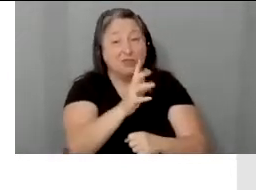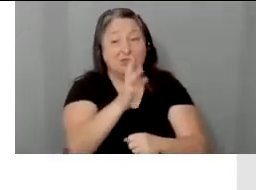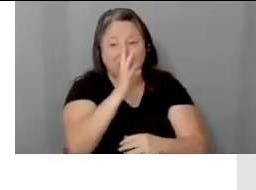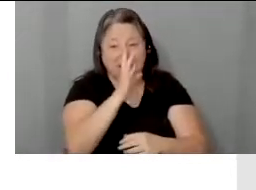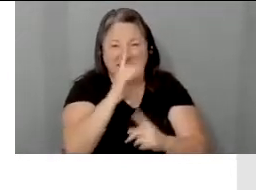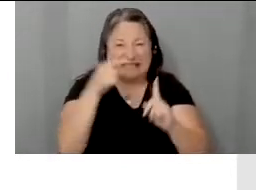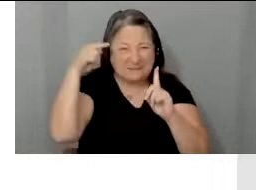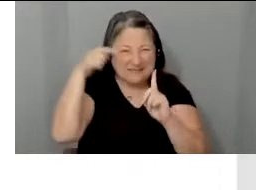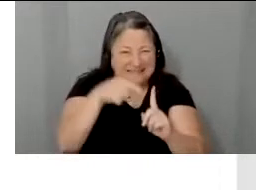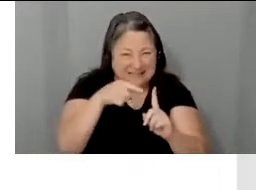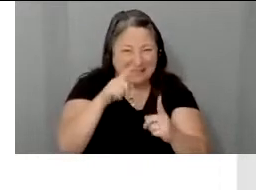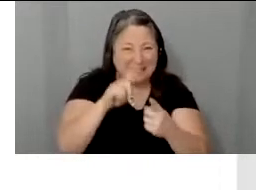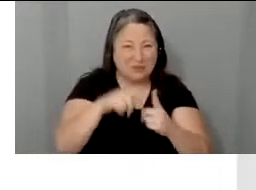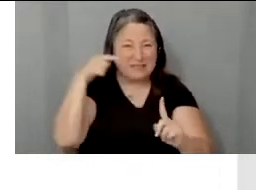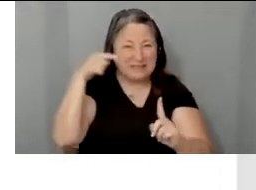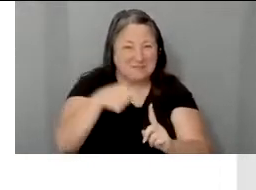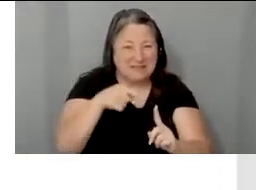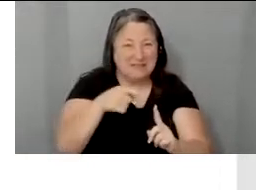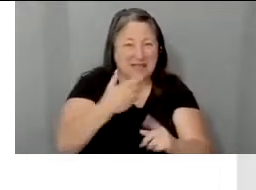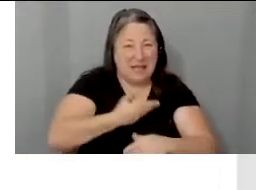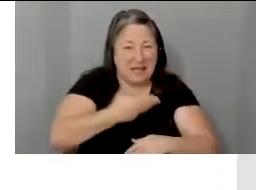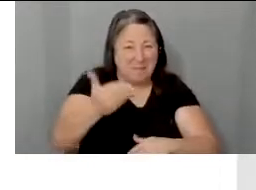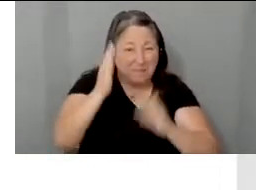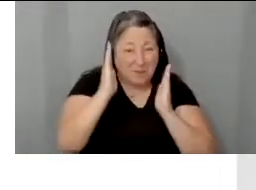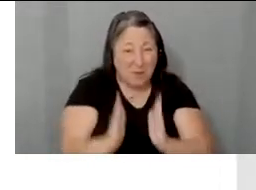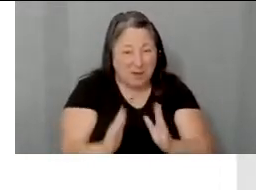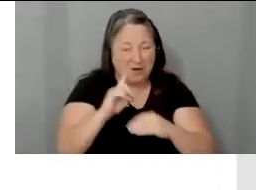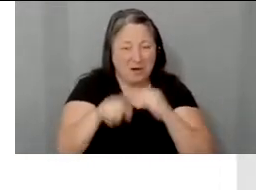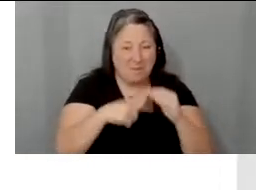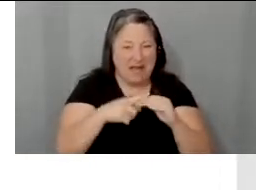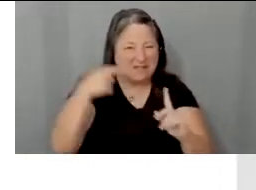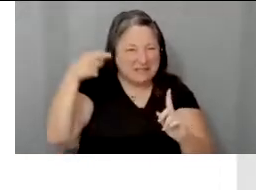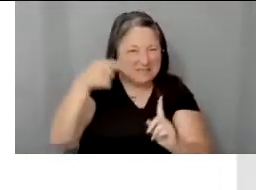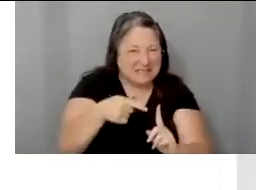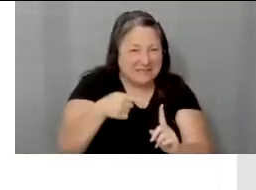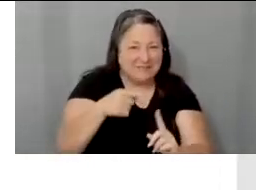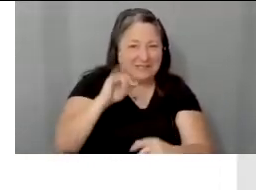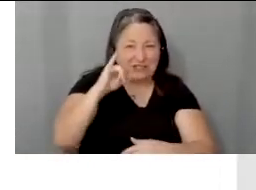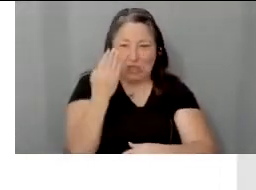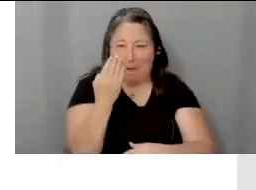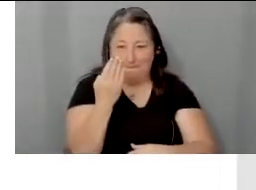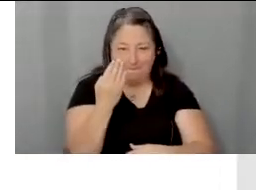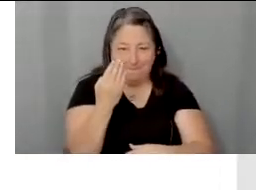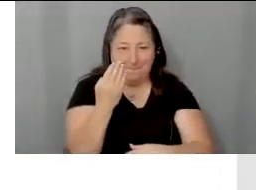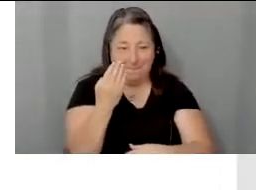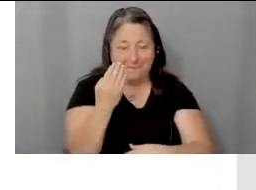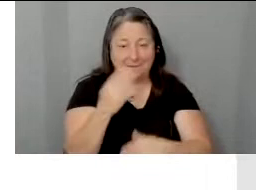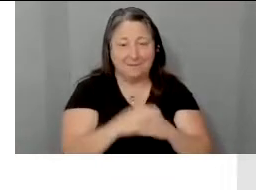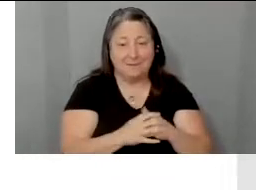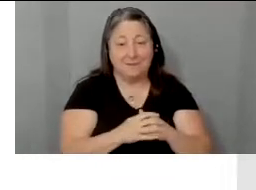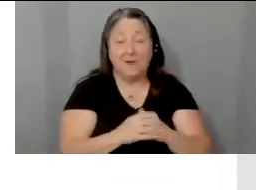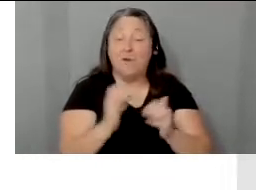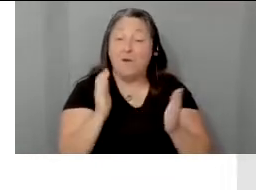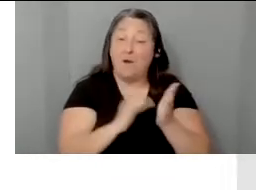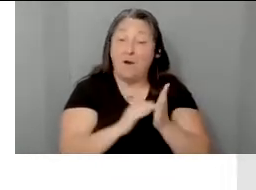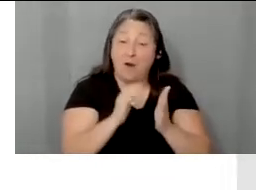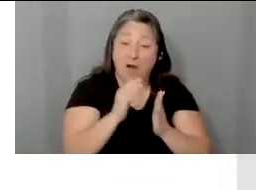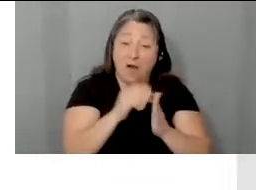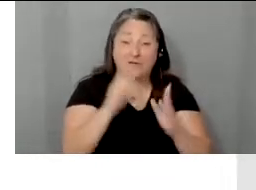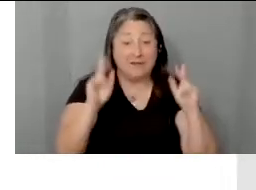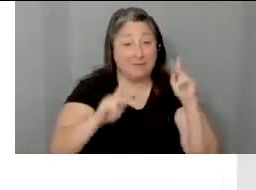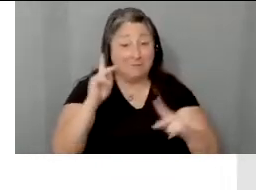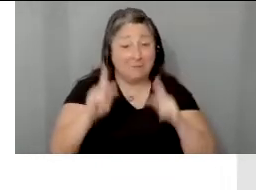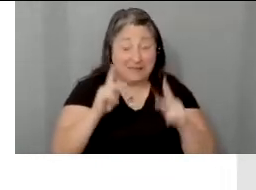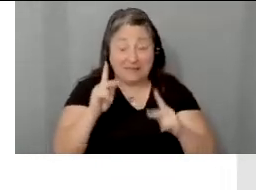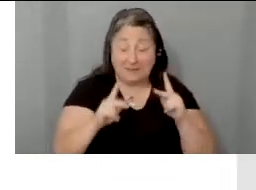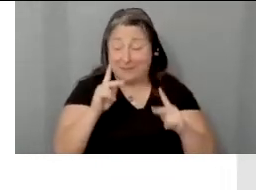to a specific employer about a specific position. It's not uncommon for people to come in when they're in a job